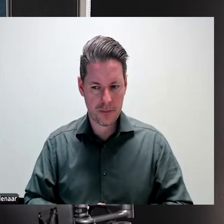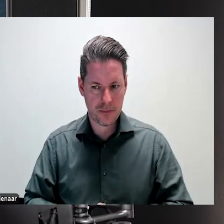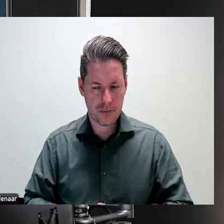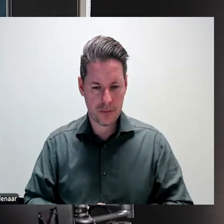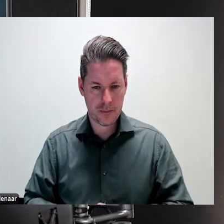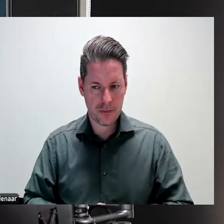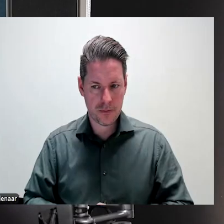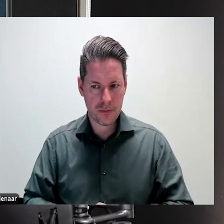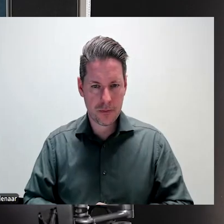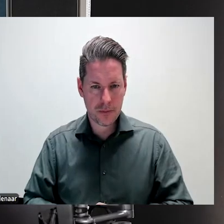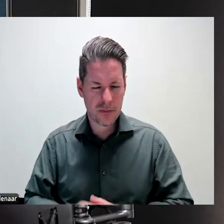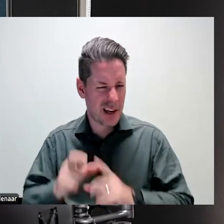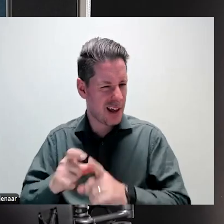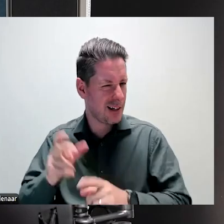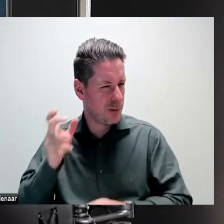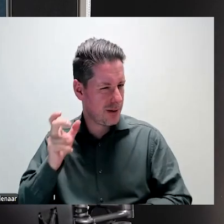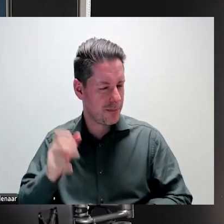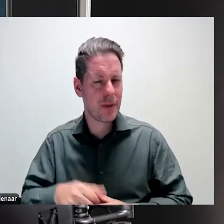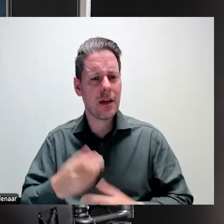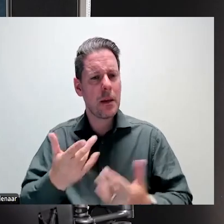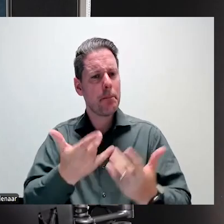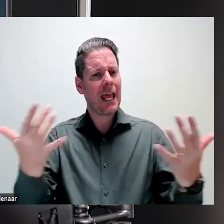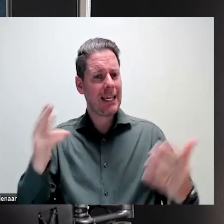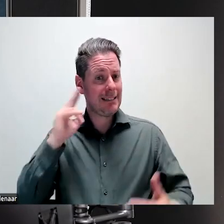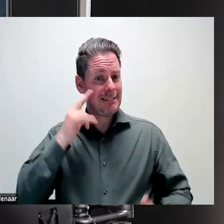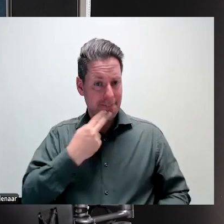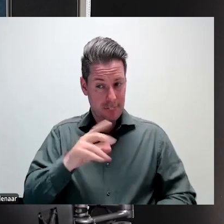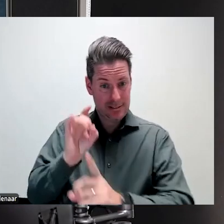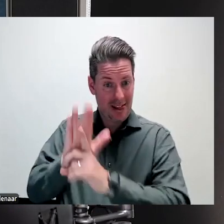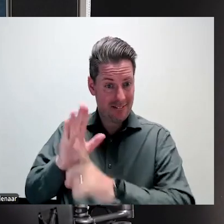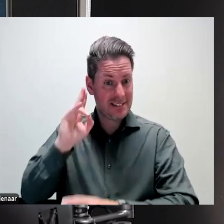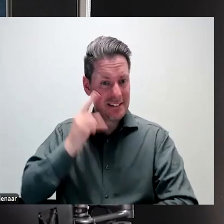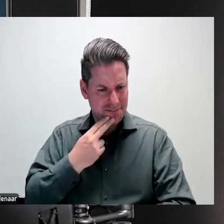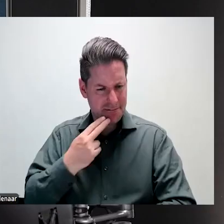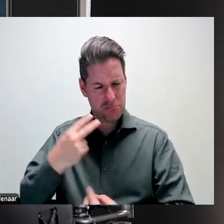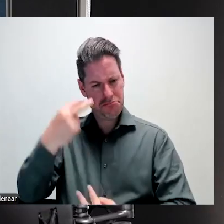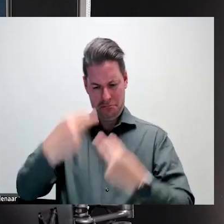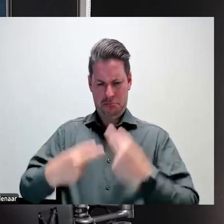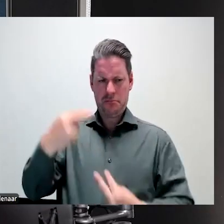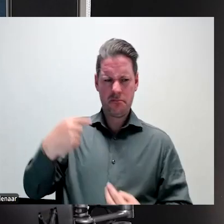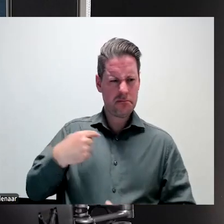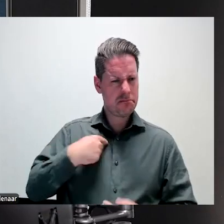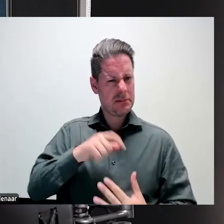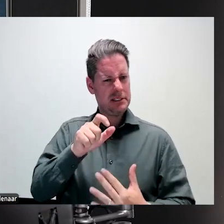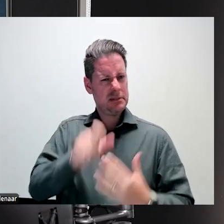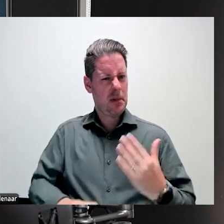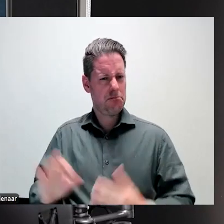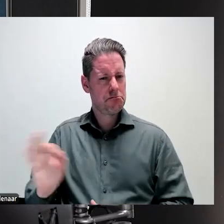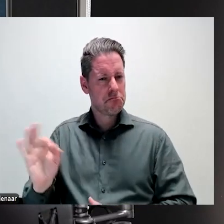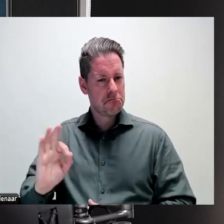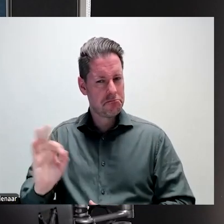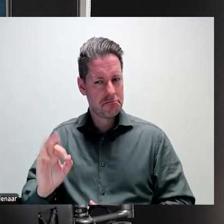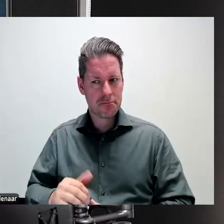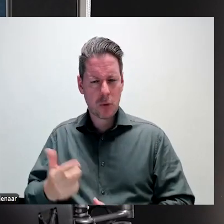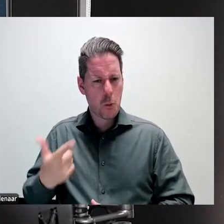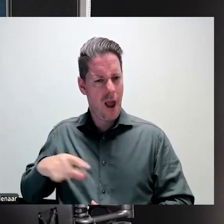For many people who are deaf, including yourself, so you don't consider yourself as having a disability. Tell me why that's